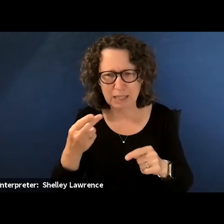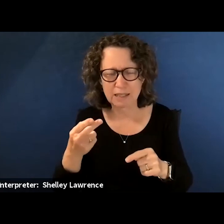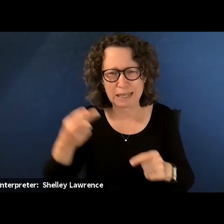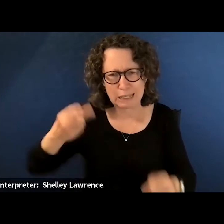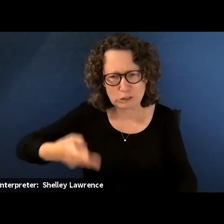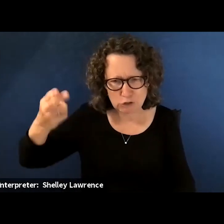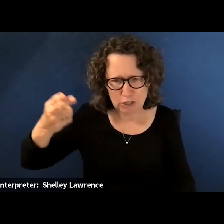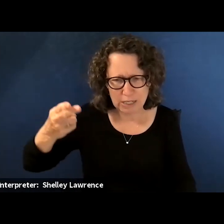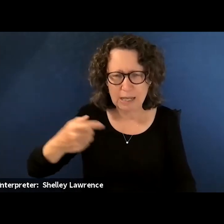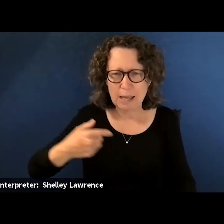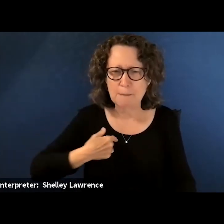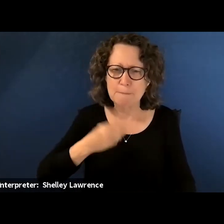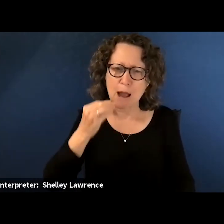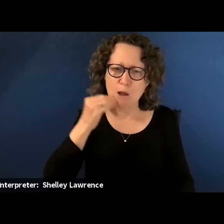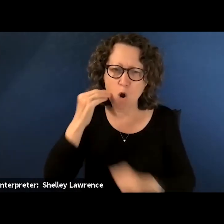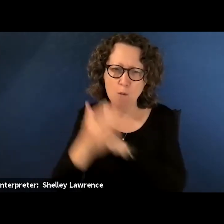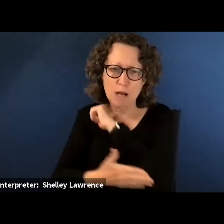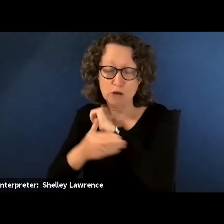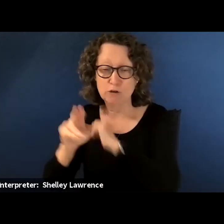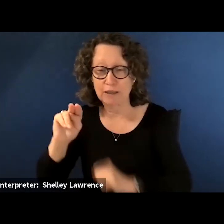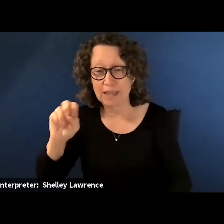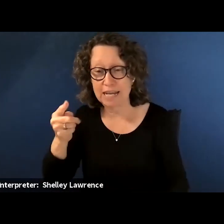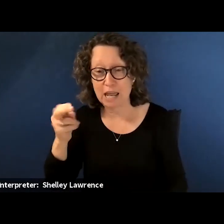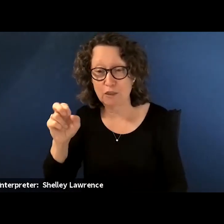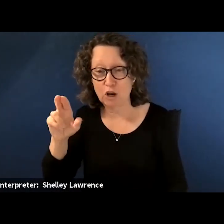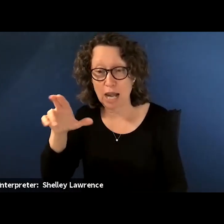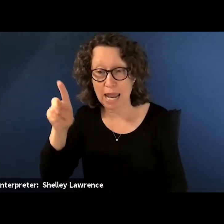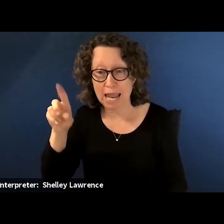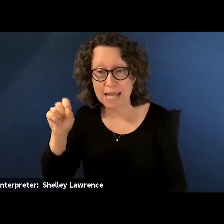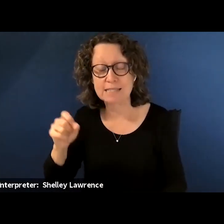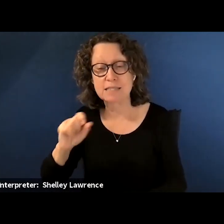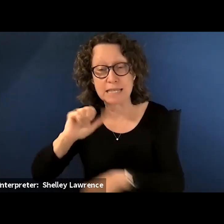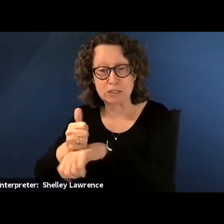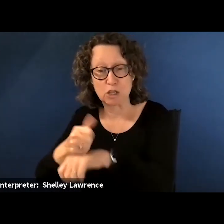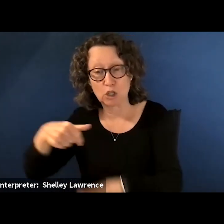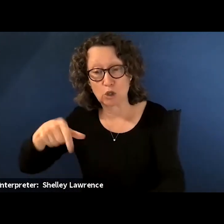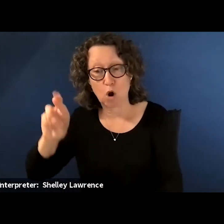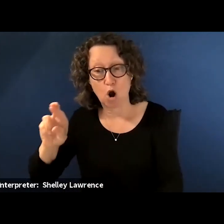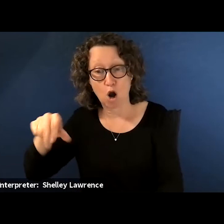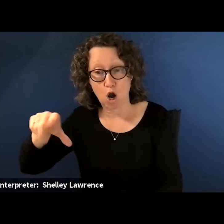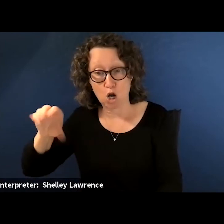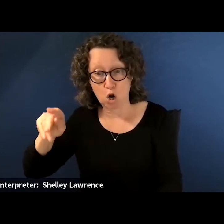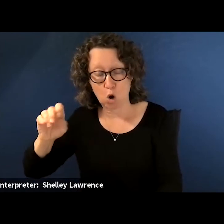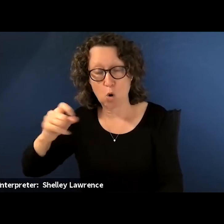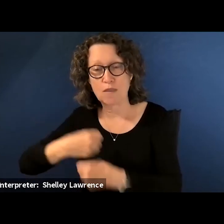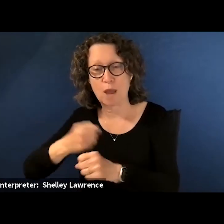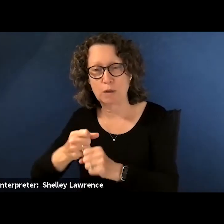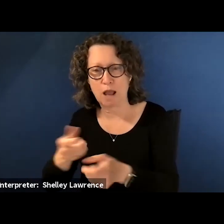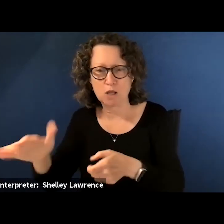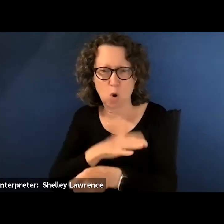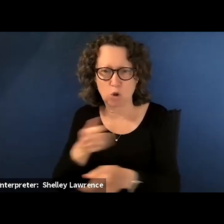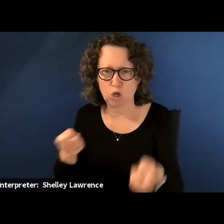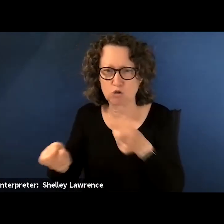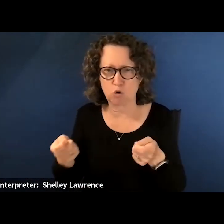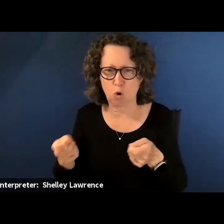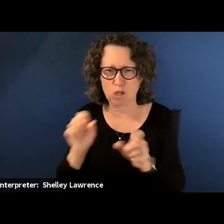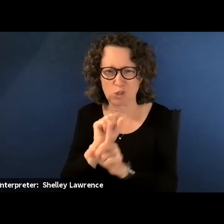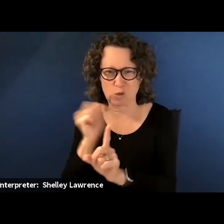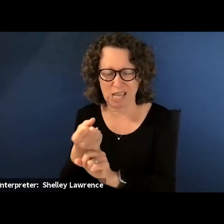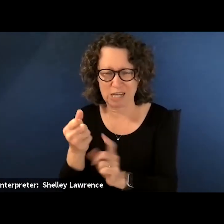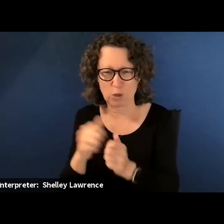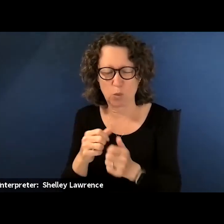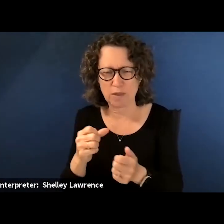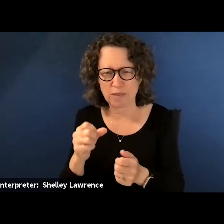As I said, my home country, the Netherlands, instituted the QR code that will create a total control society with a social